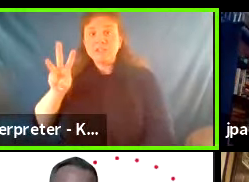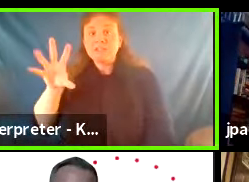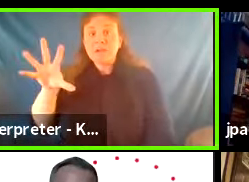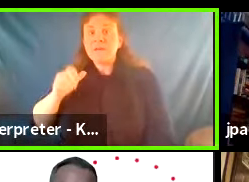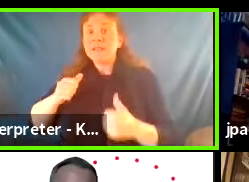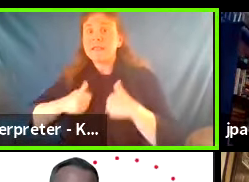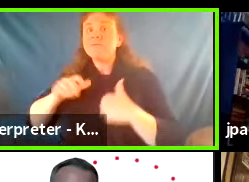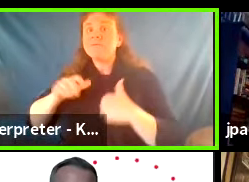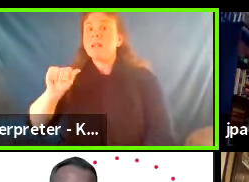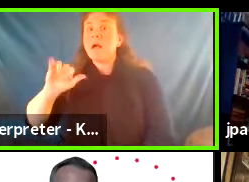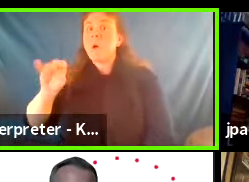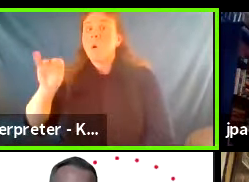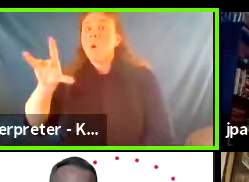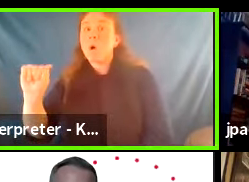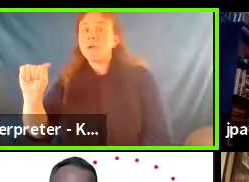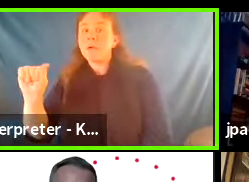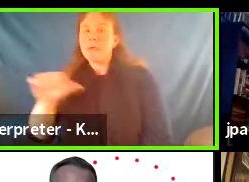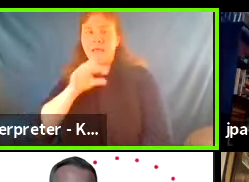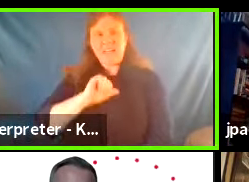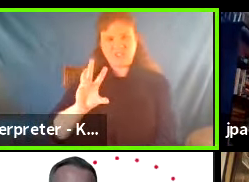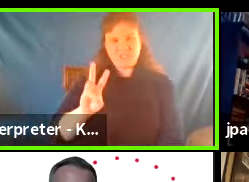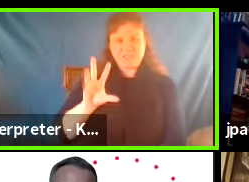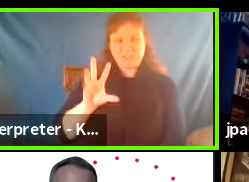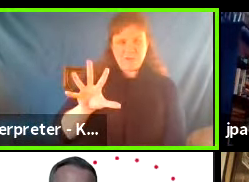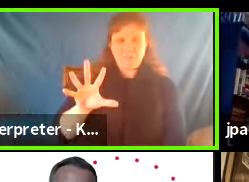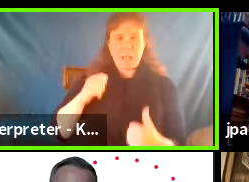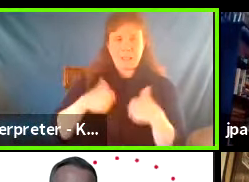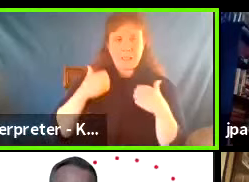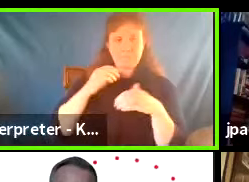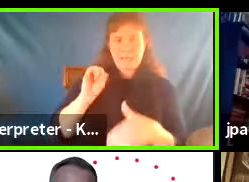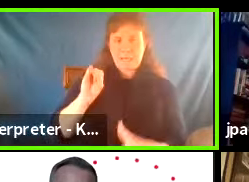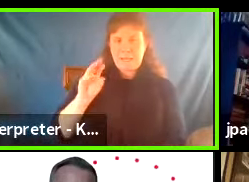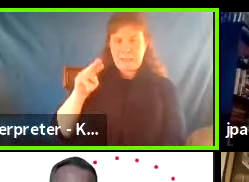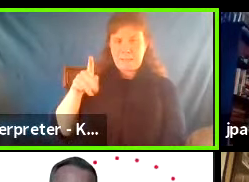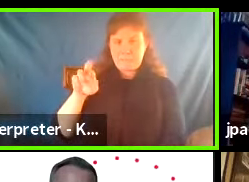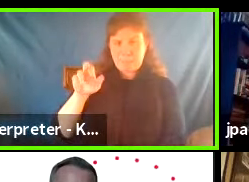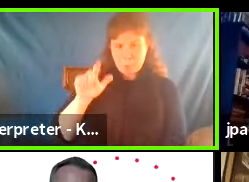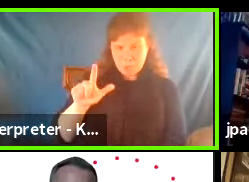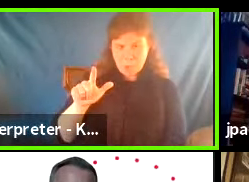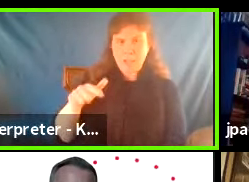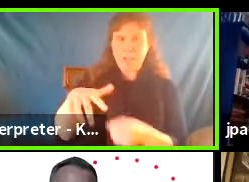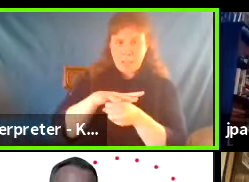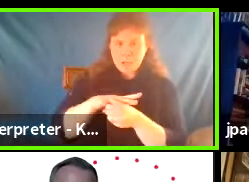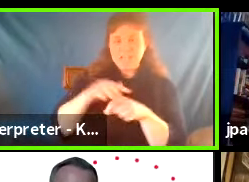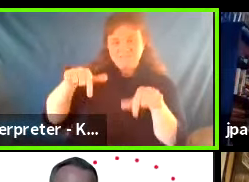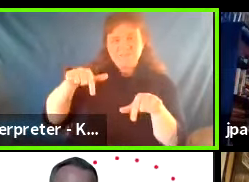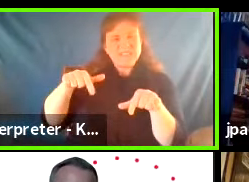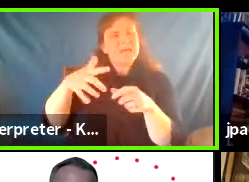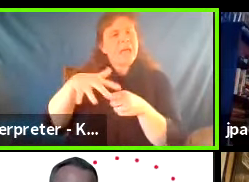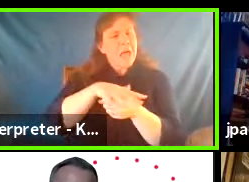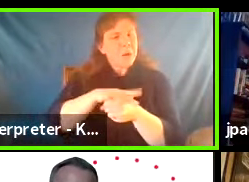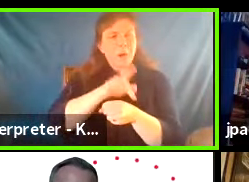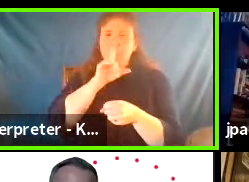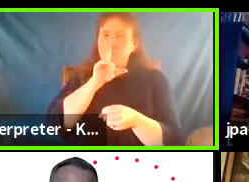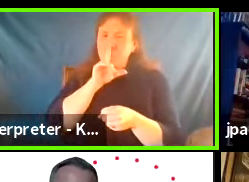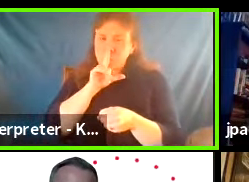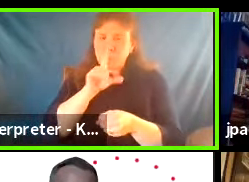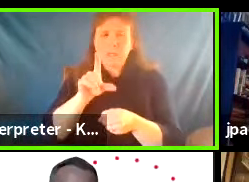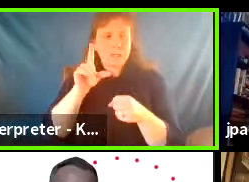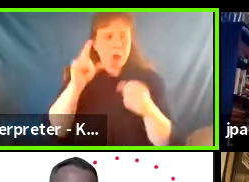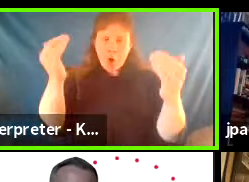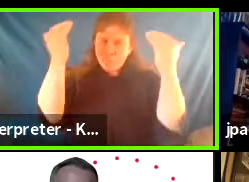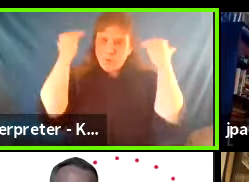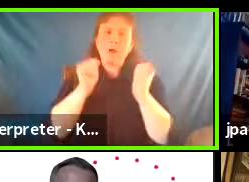Imperial County, where we are completely overburdened historically from air quality. Our lungs are not growing the same. And so we